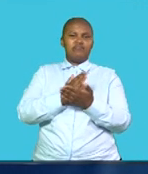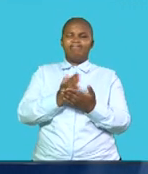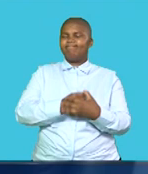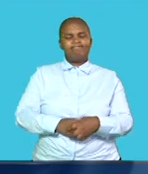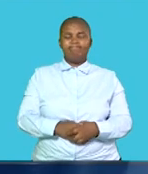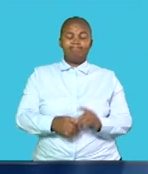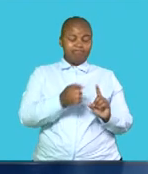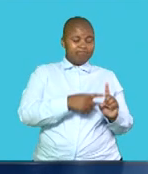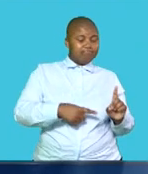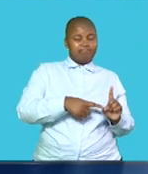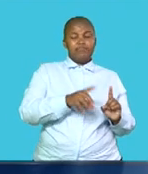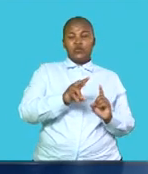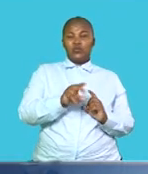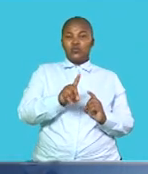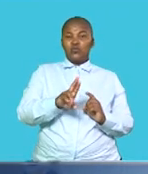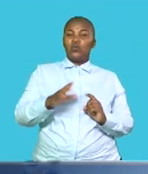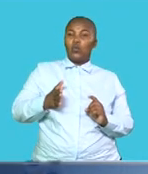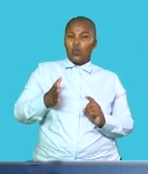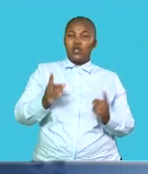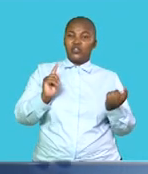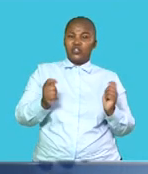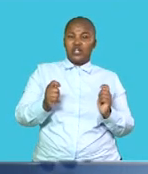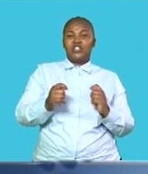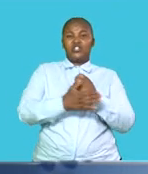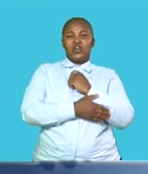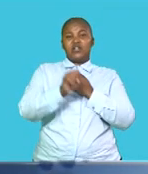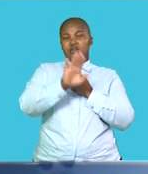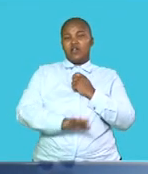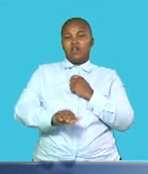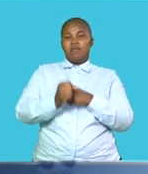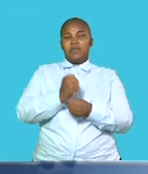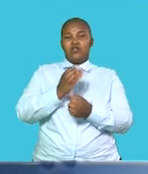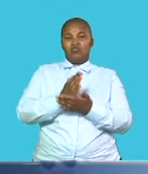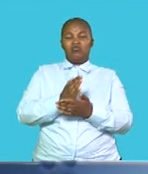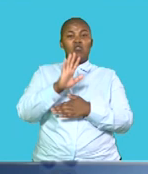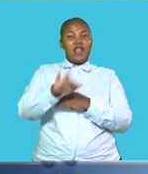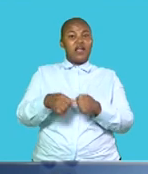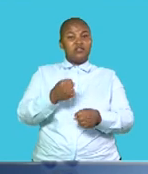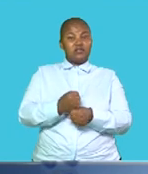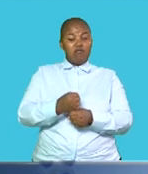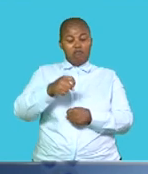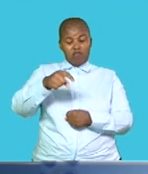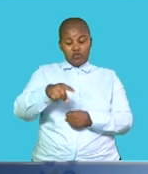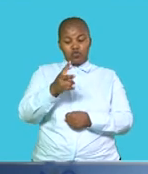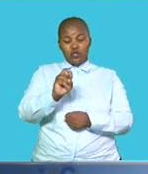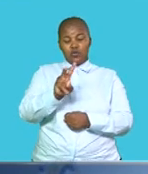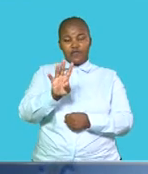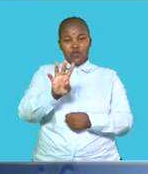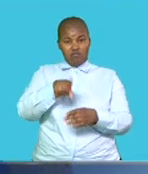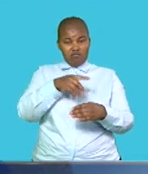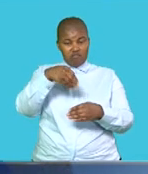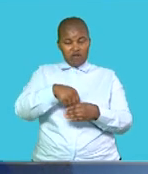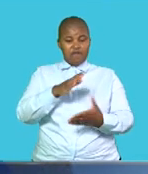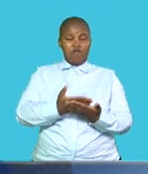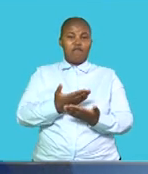ga setšhaba se ka phetha ka ona mokgwa o gore se tlise phetogo naheng ena ya Aforika Borwa isao.